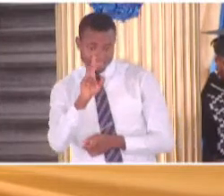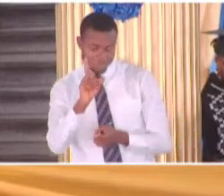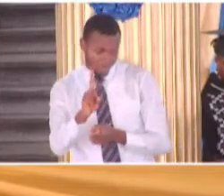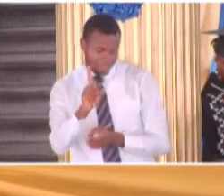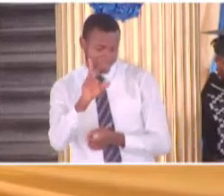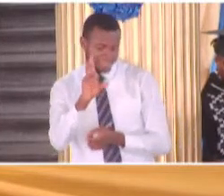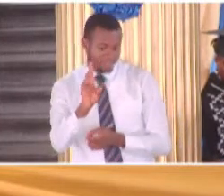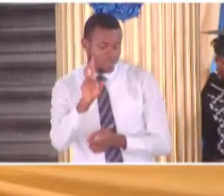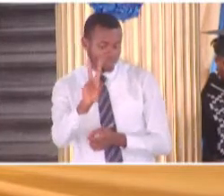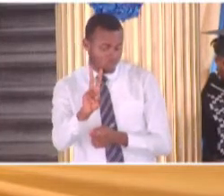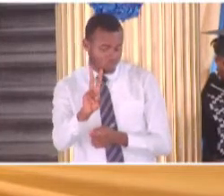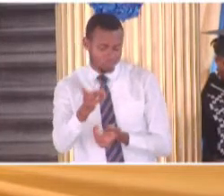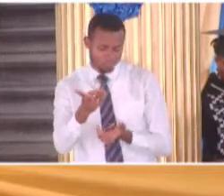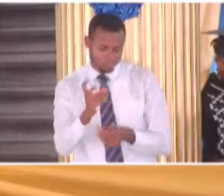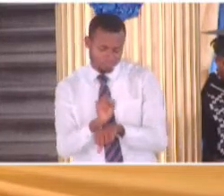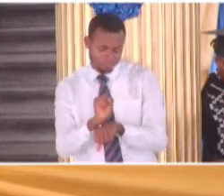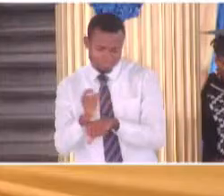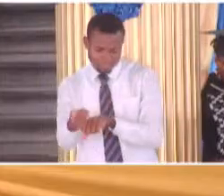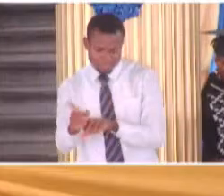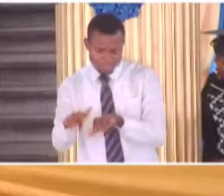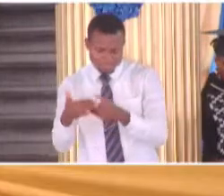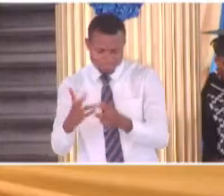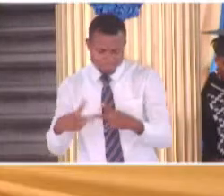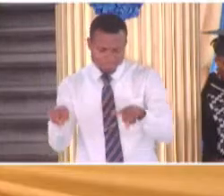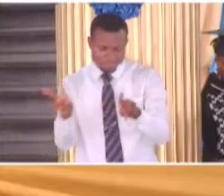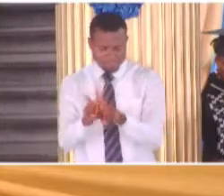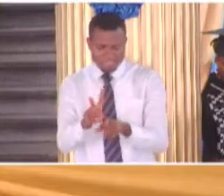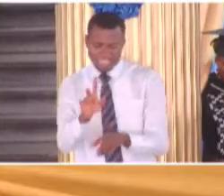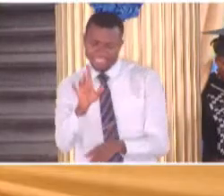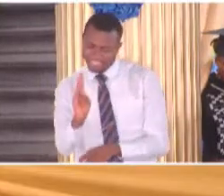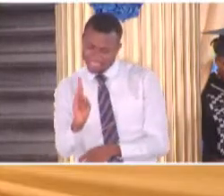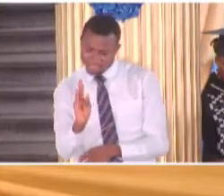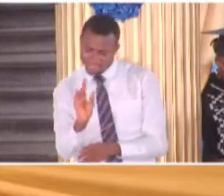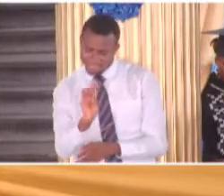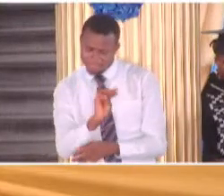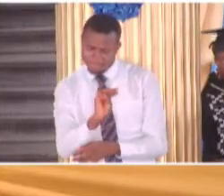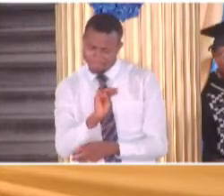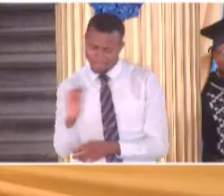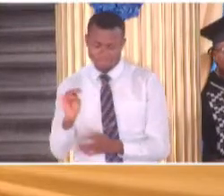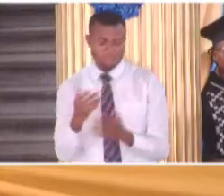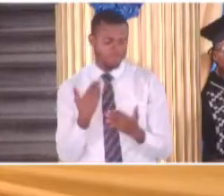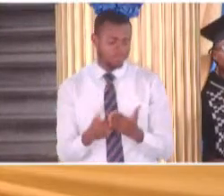grant contracts valued at approximately $17 million.